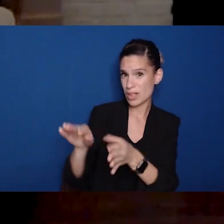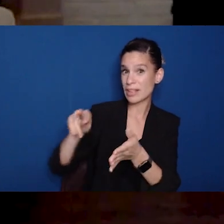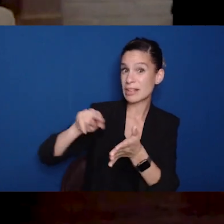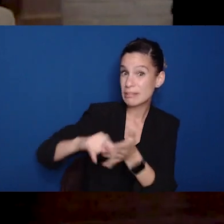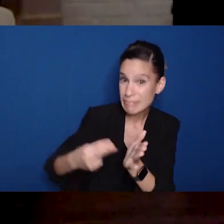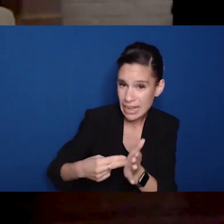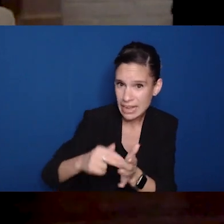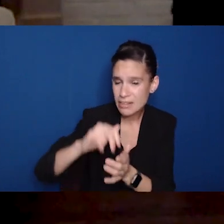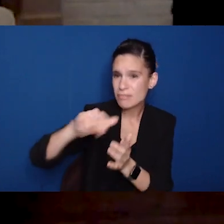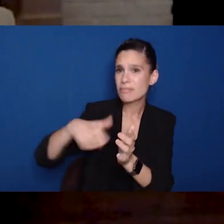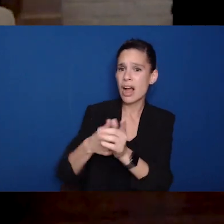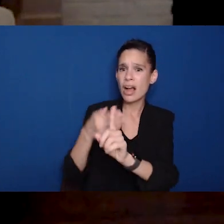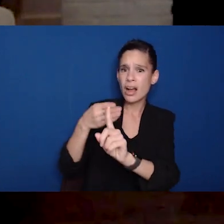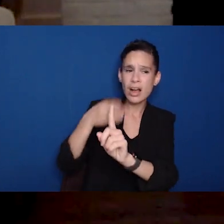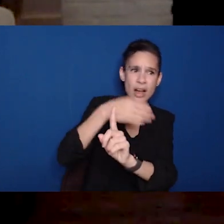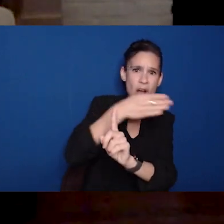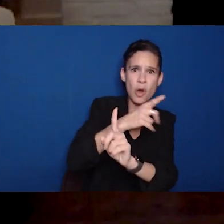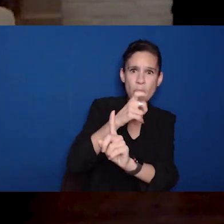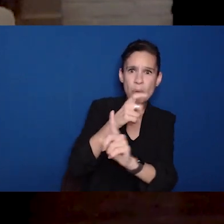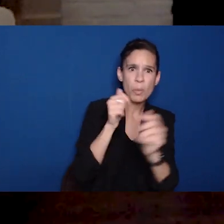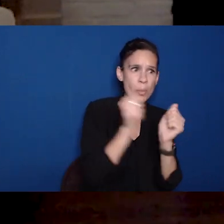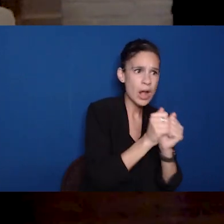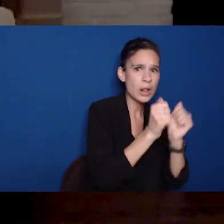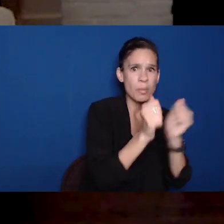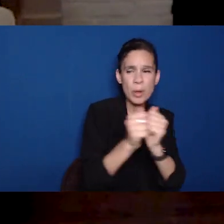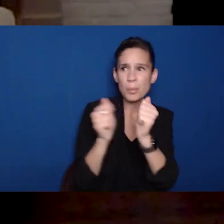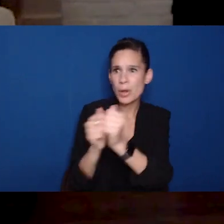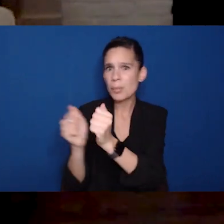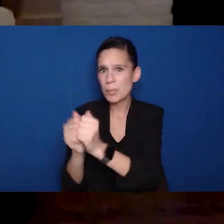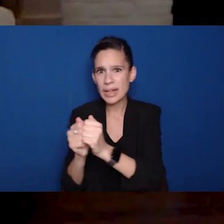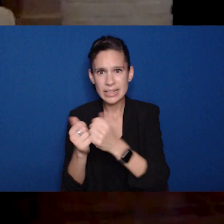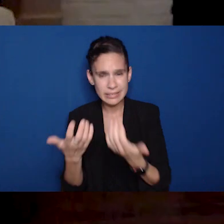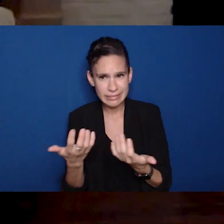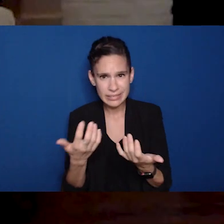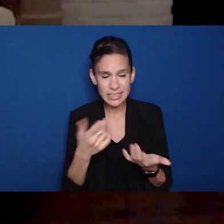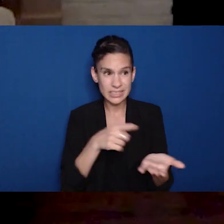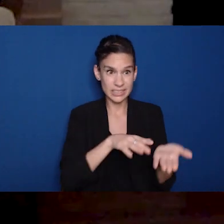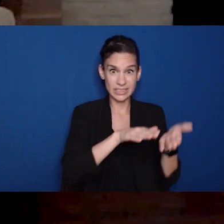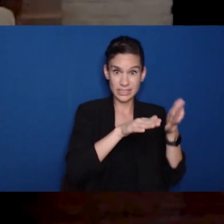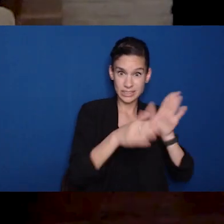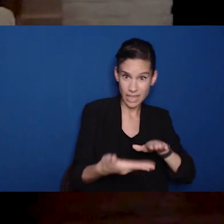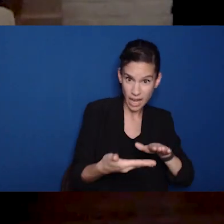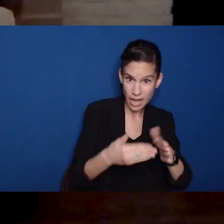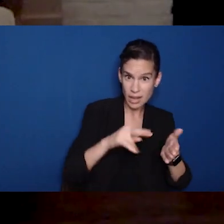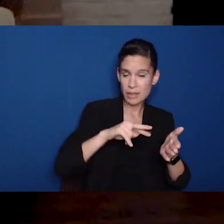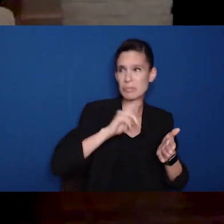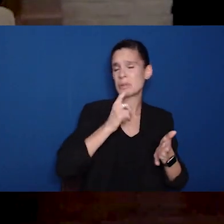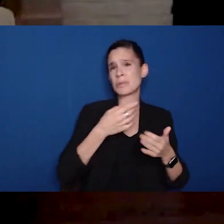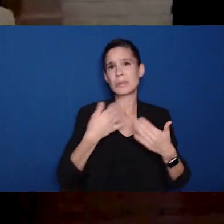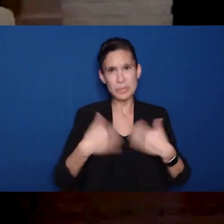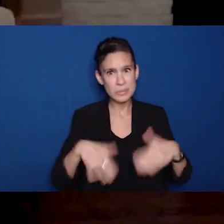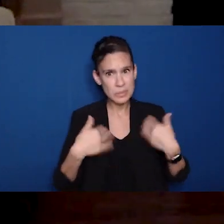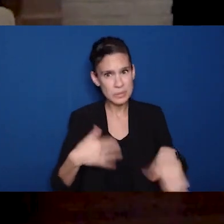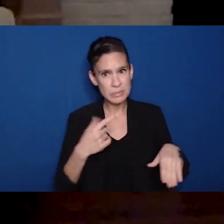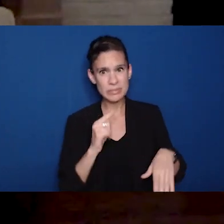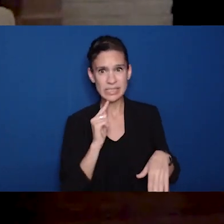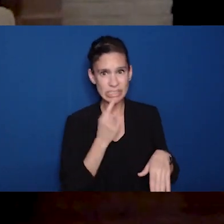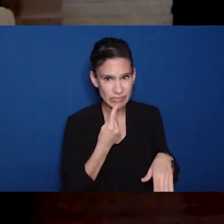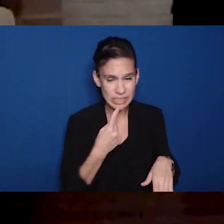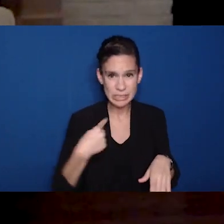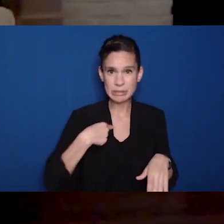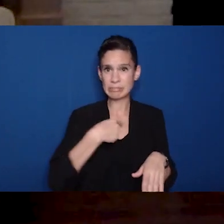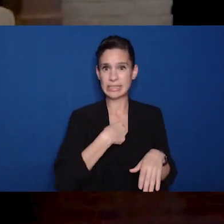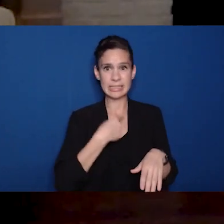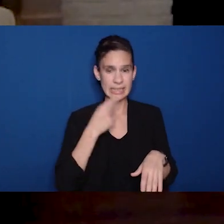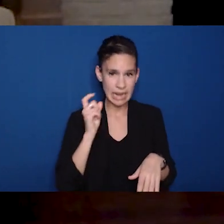lots of cases that haven't been figured out yet. And especially when there's a death, because that, just opens up the floodgates